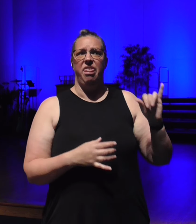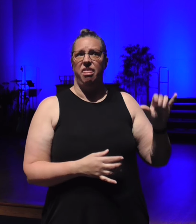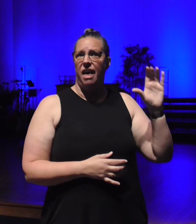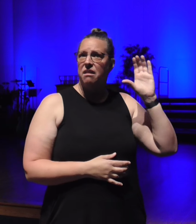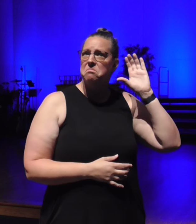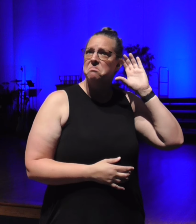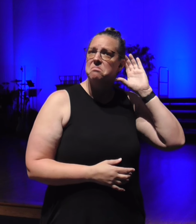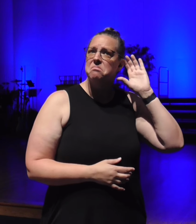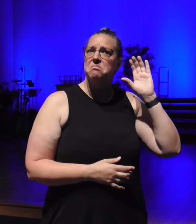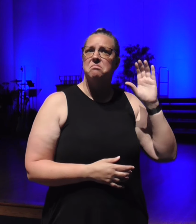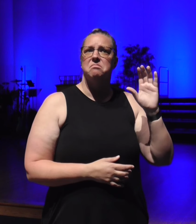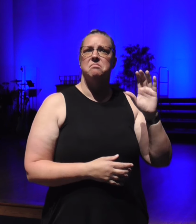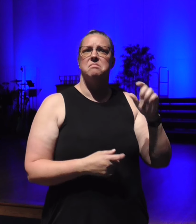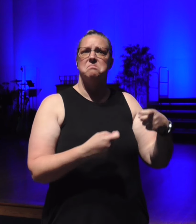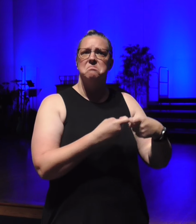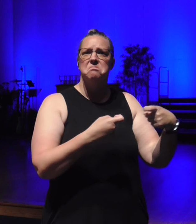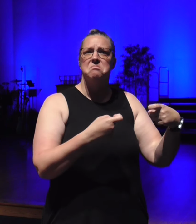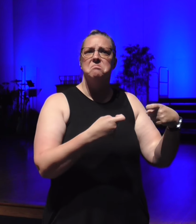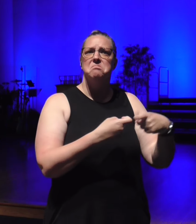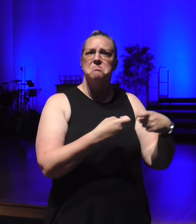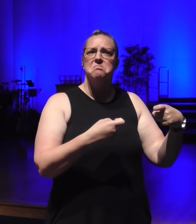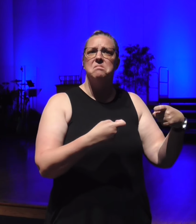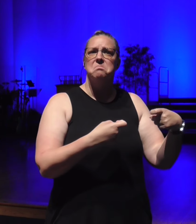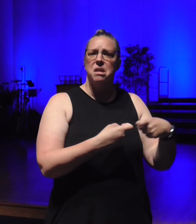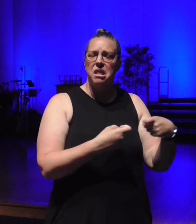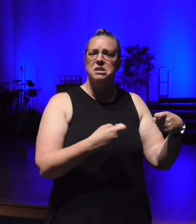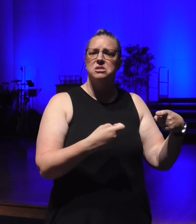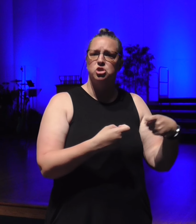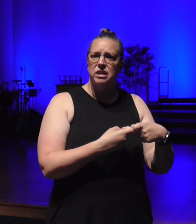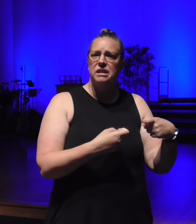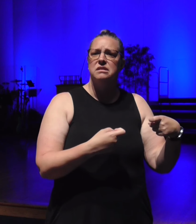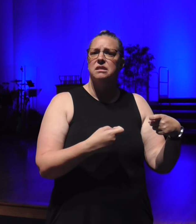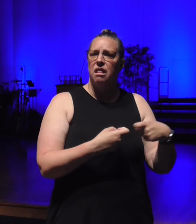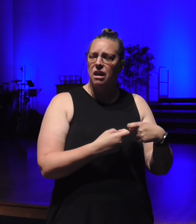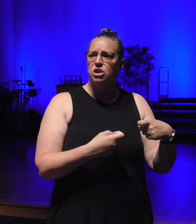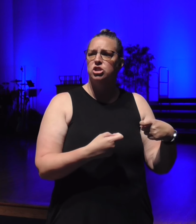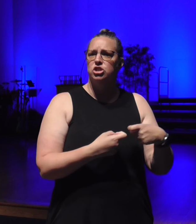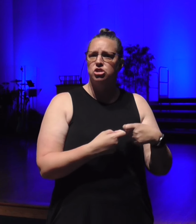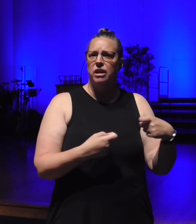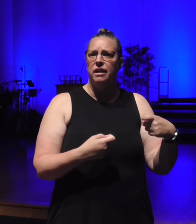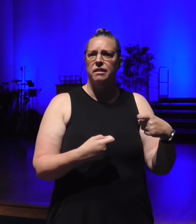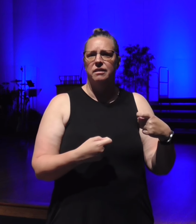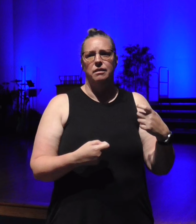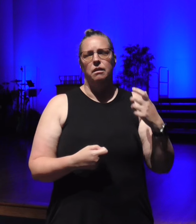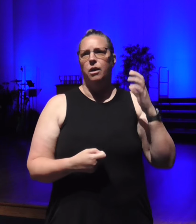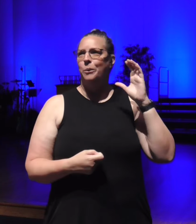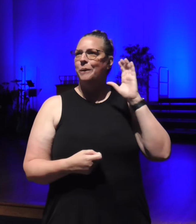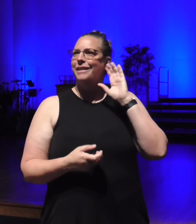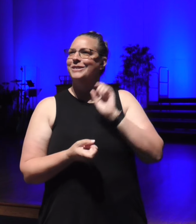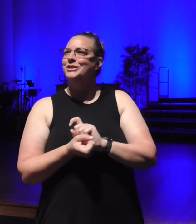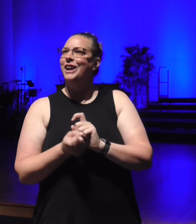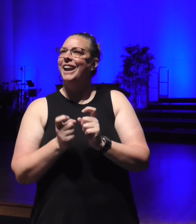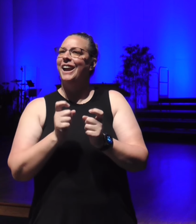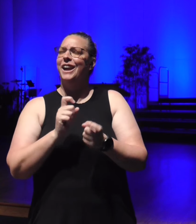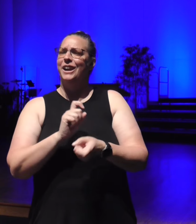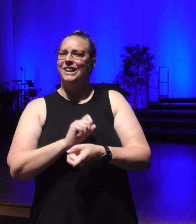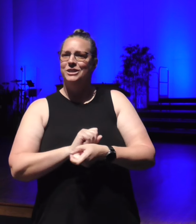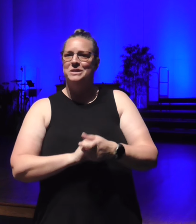but a slight musical strain filtrating through the buzz of the